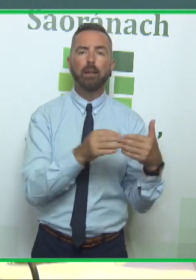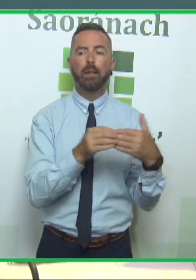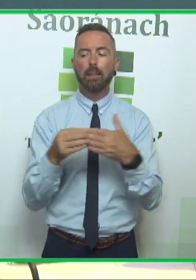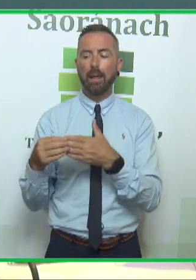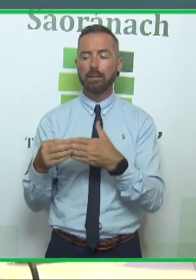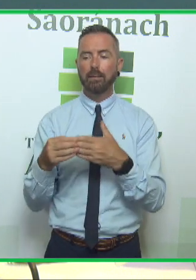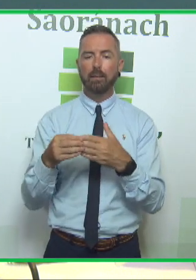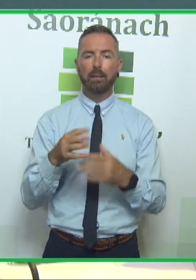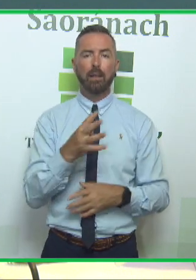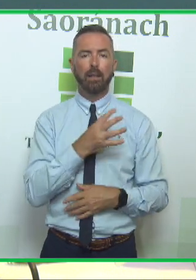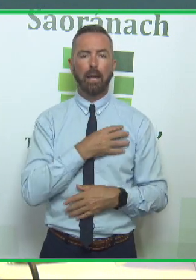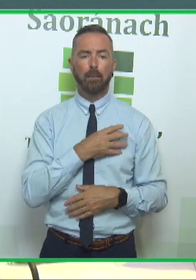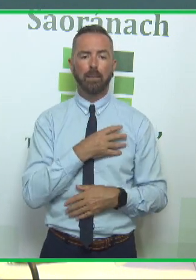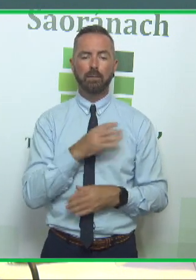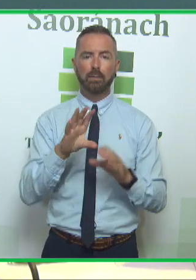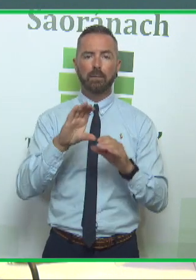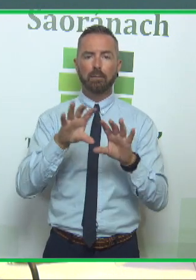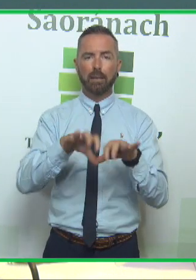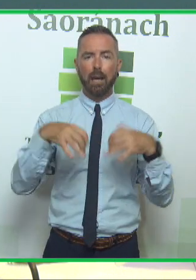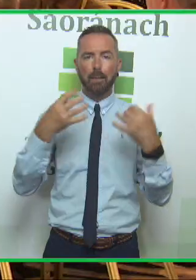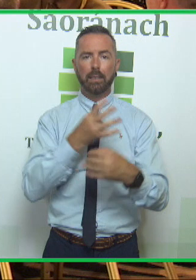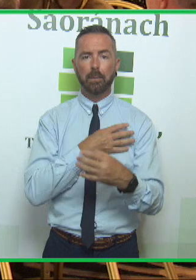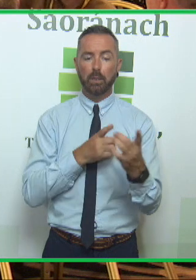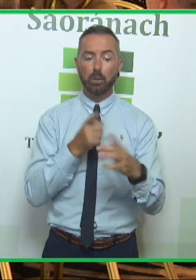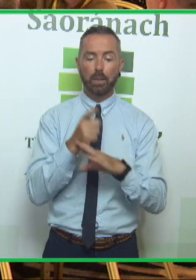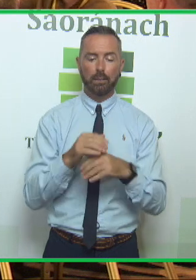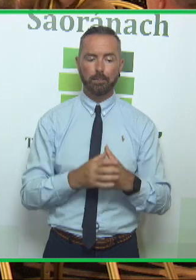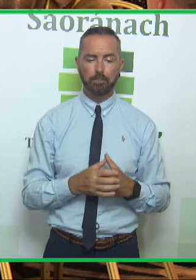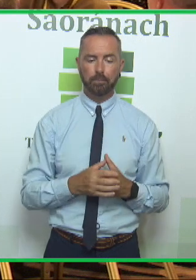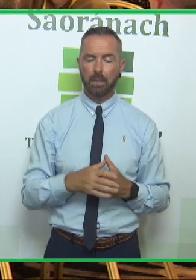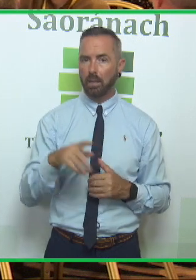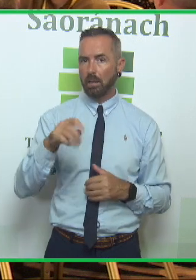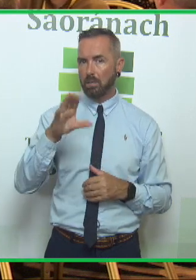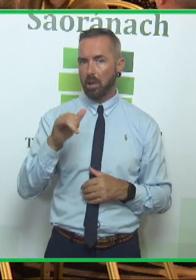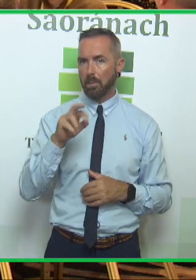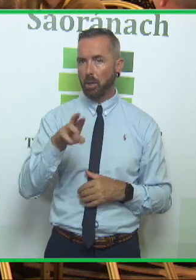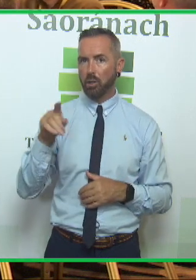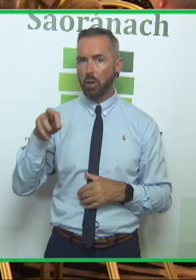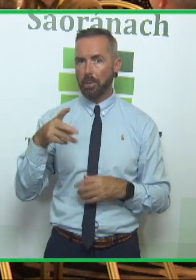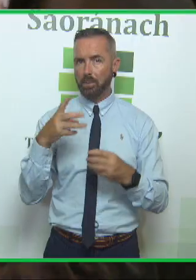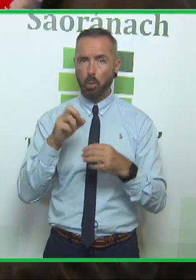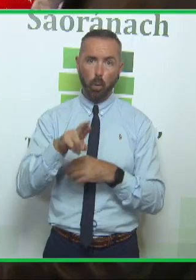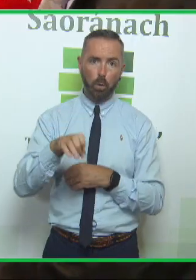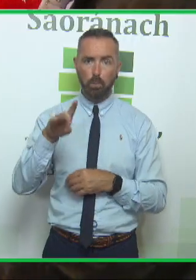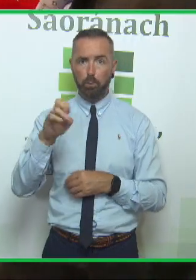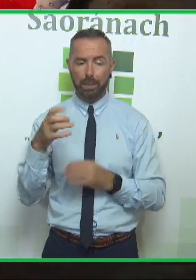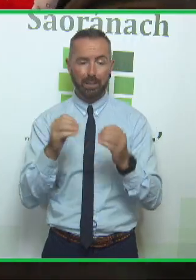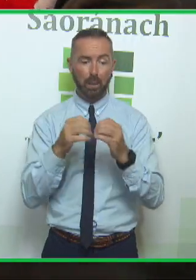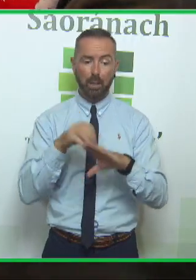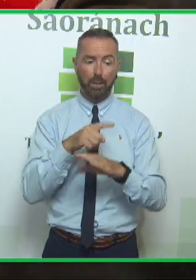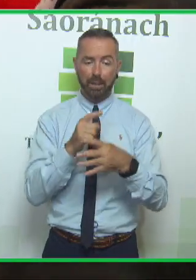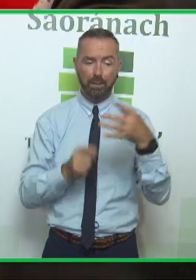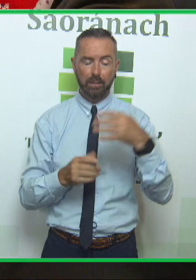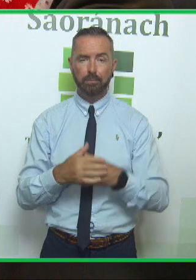government-led cabinet committee to do that. And just before I go back to the floor, Tommy or Dermot, do you want to make any comment on this, or Breed?